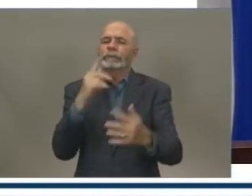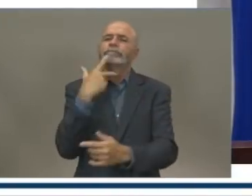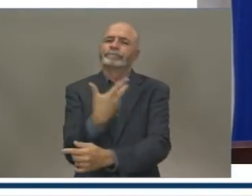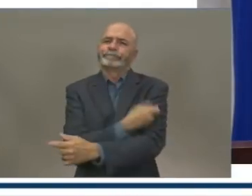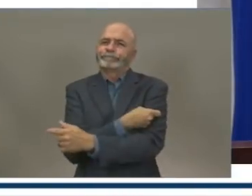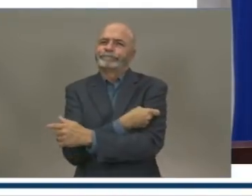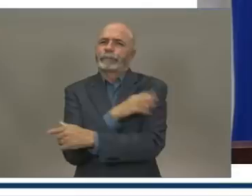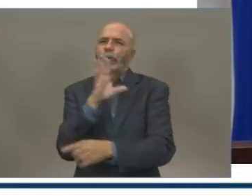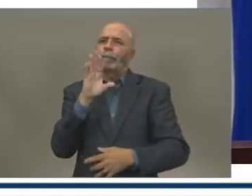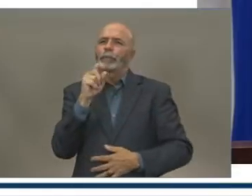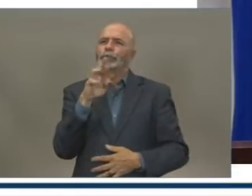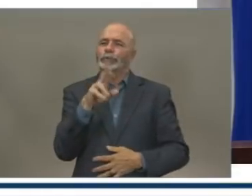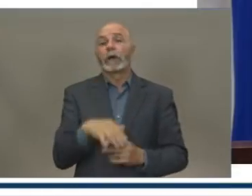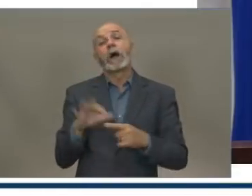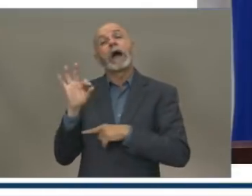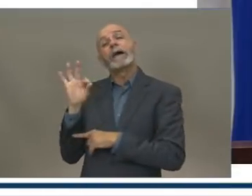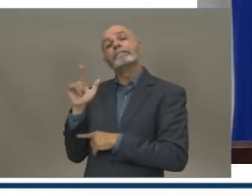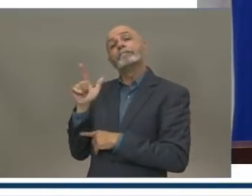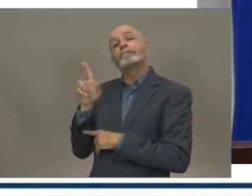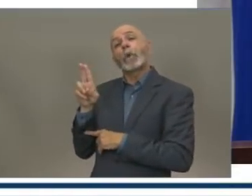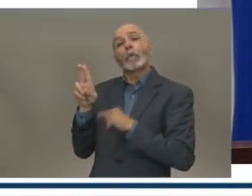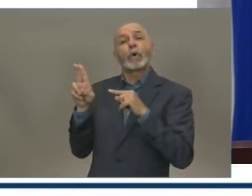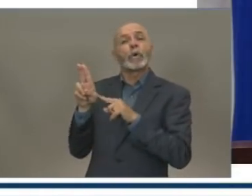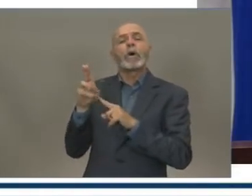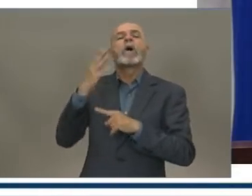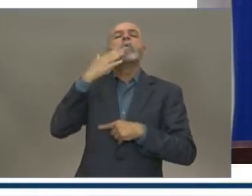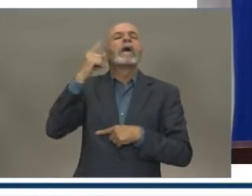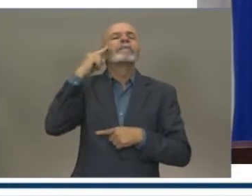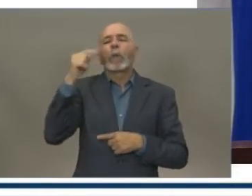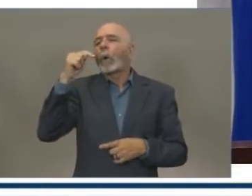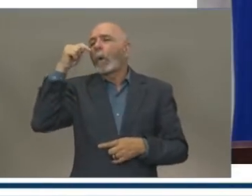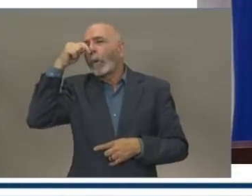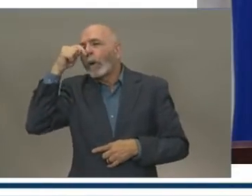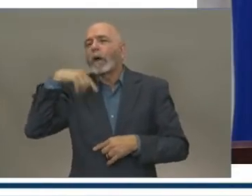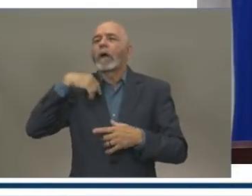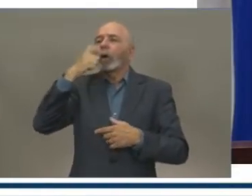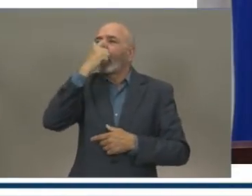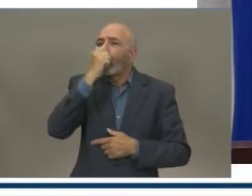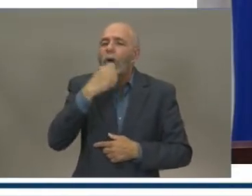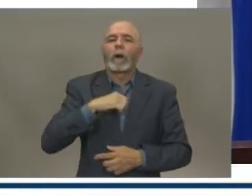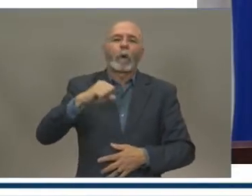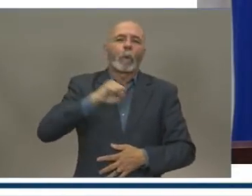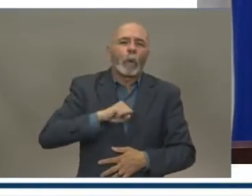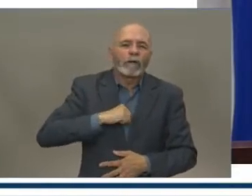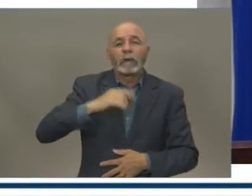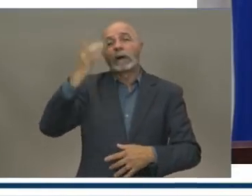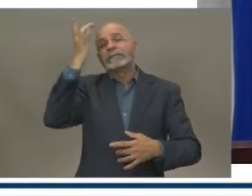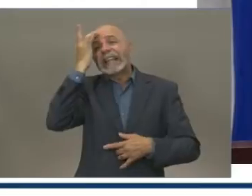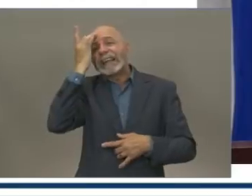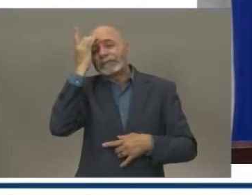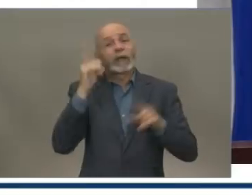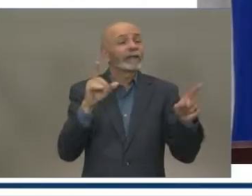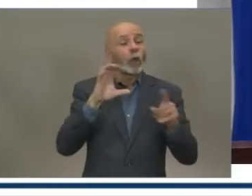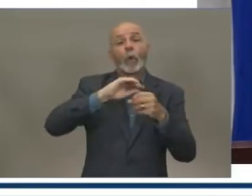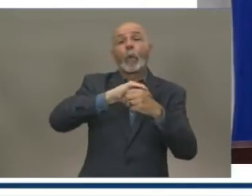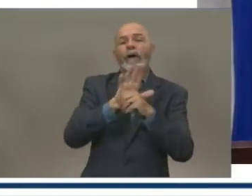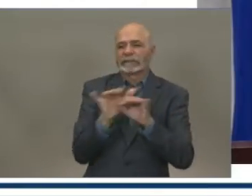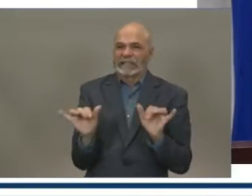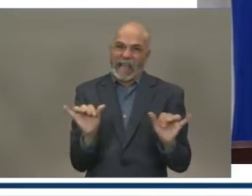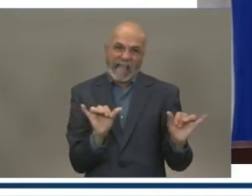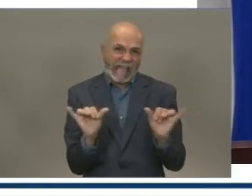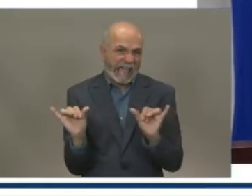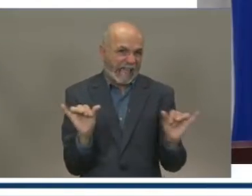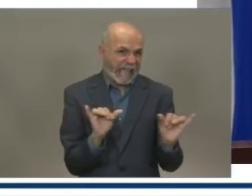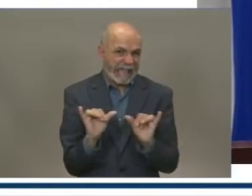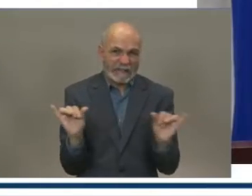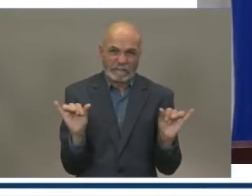flu symptoms and COVID symptoms are very similar, and people who do start to have these symptoms should stay home, do their